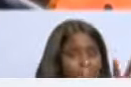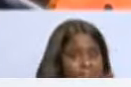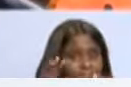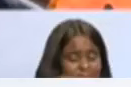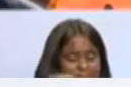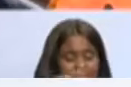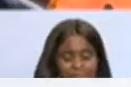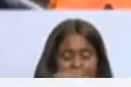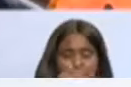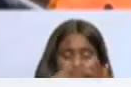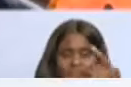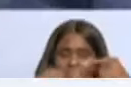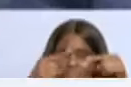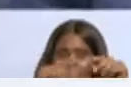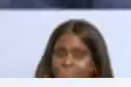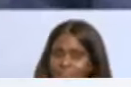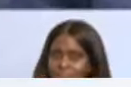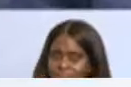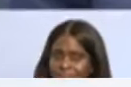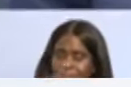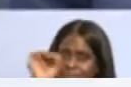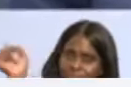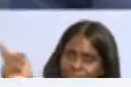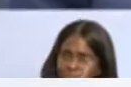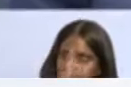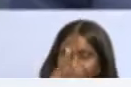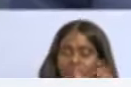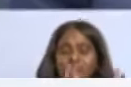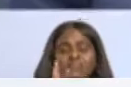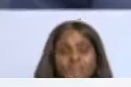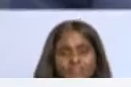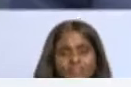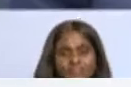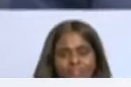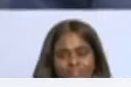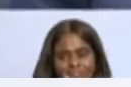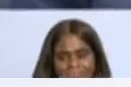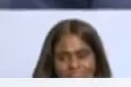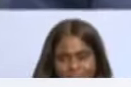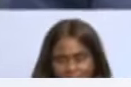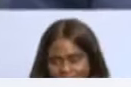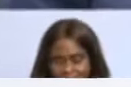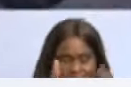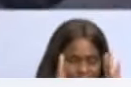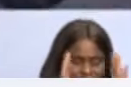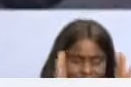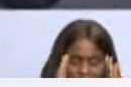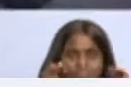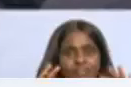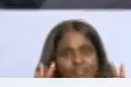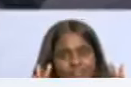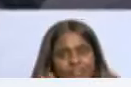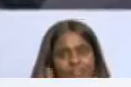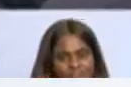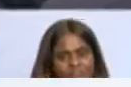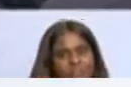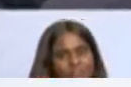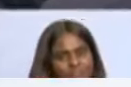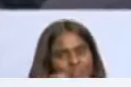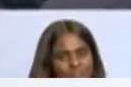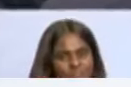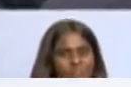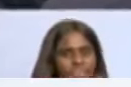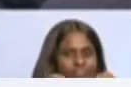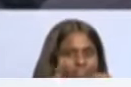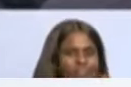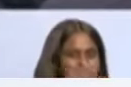of countries across the world. All of those that are doing well, they've invested in education